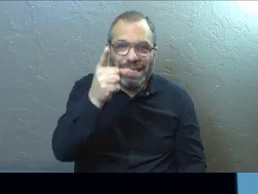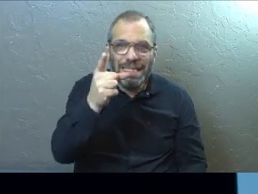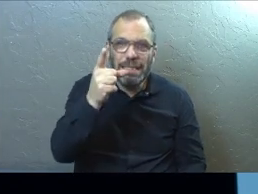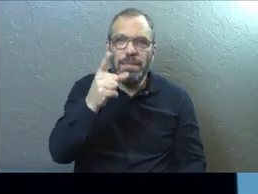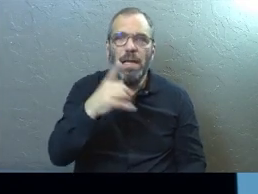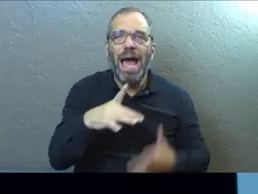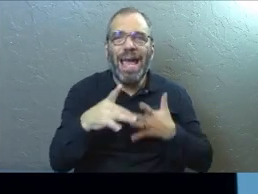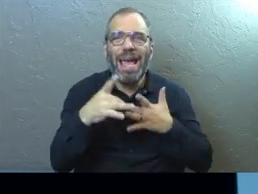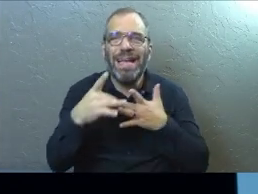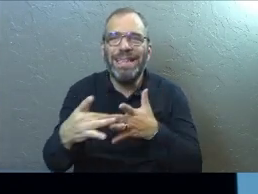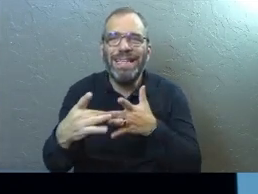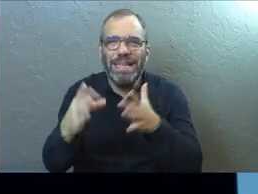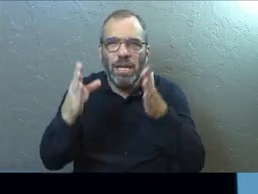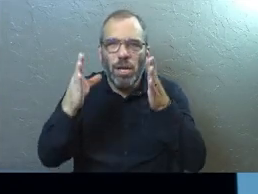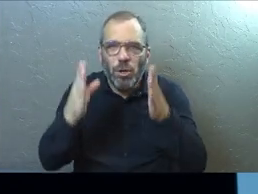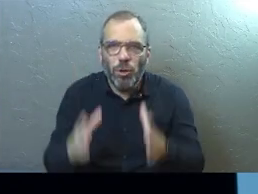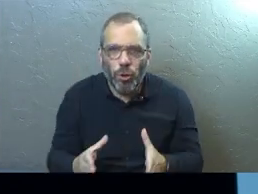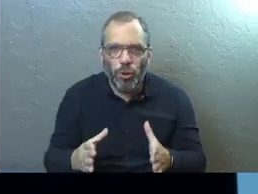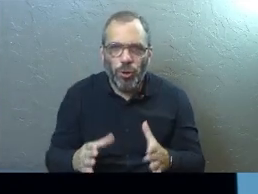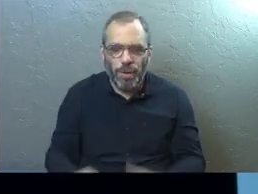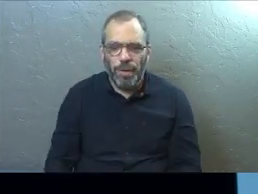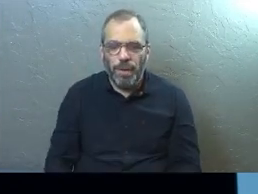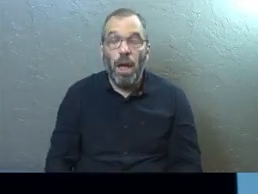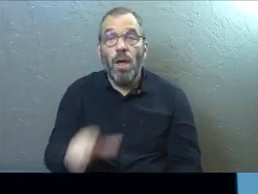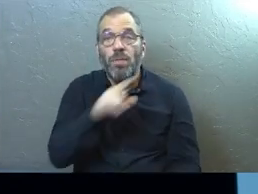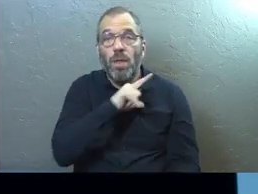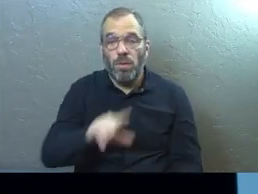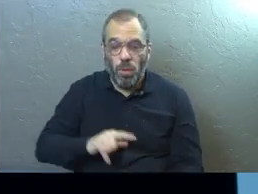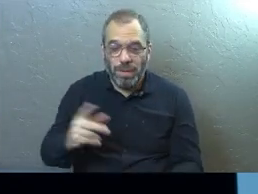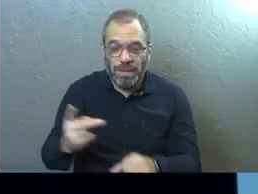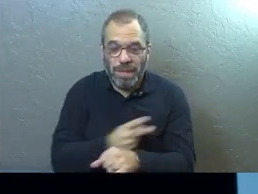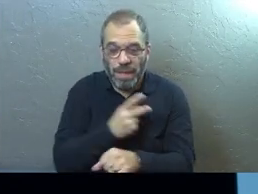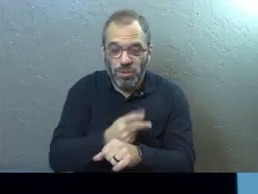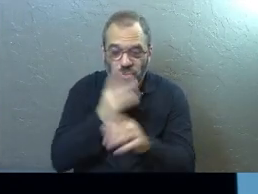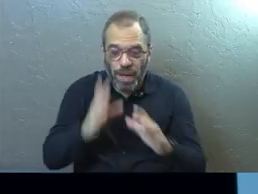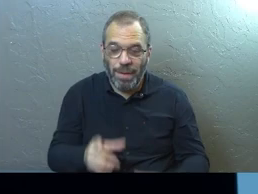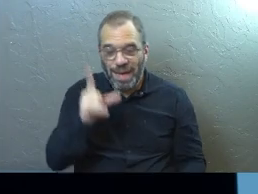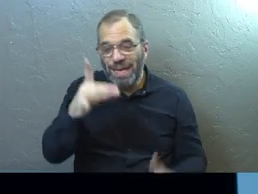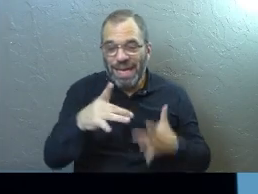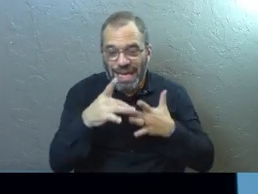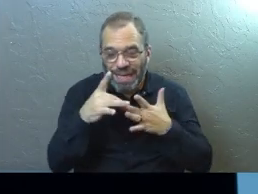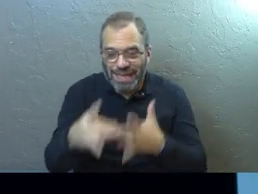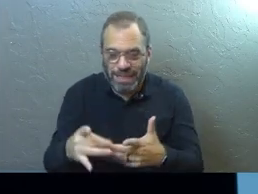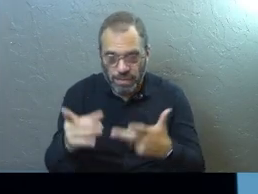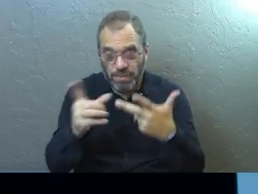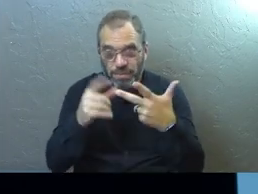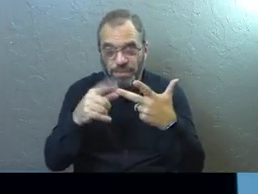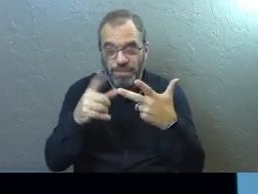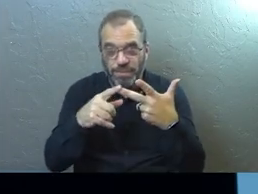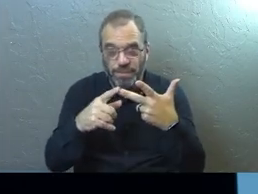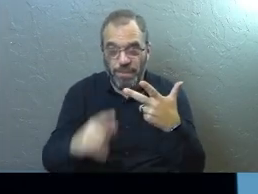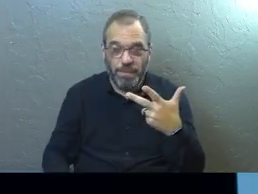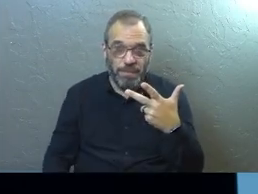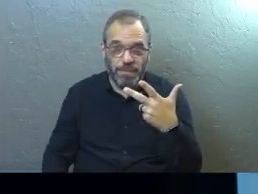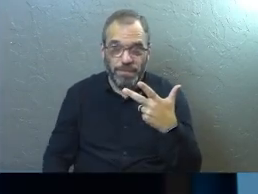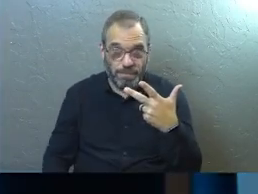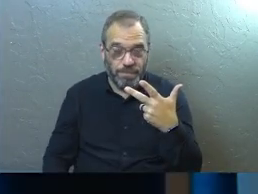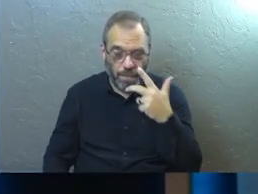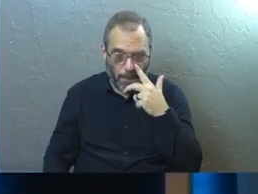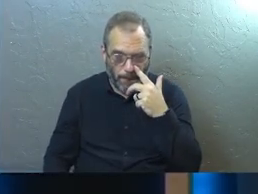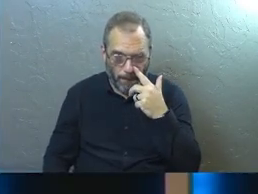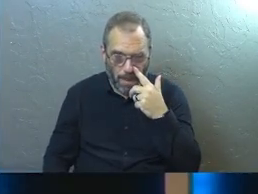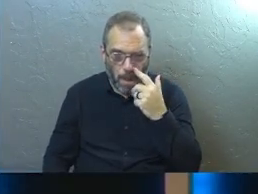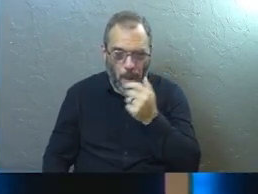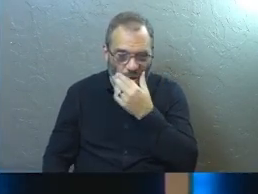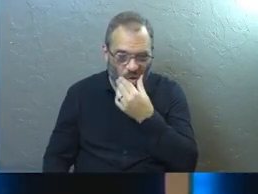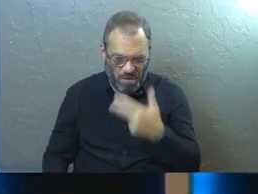a leader. God leads us. The Lord is our shepherd and he leads us in our life. And